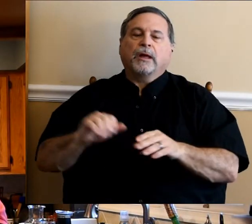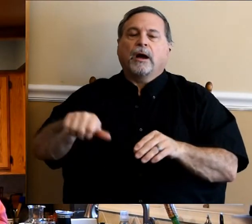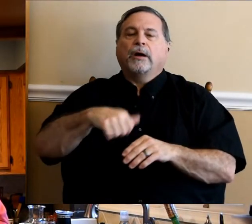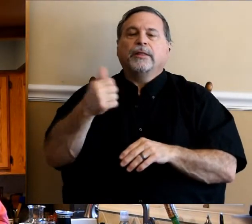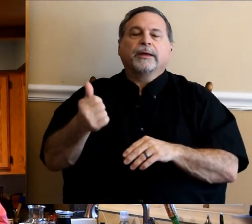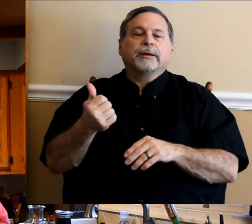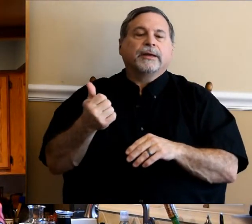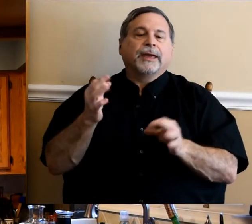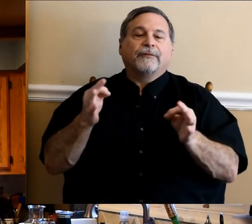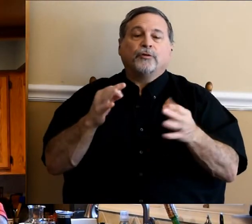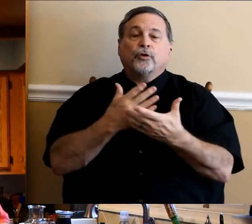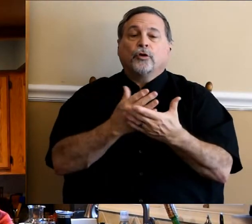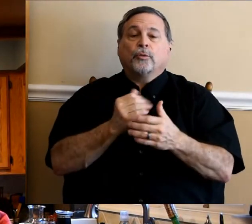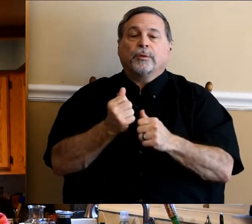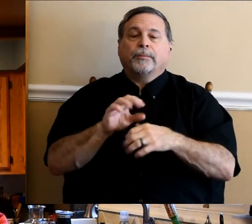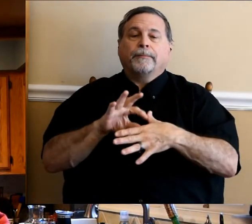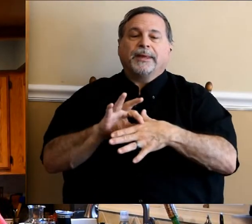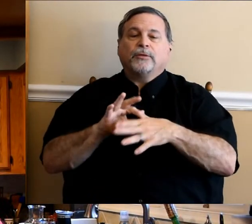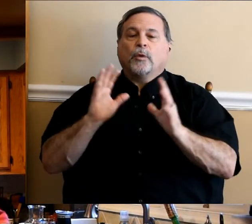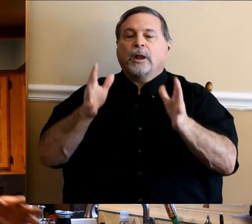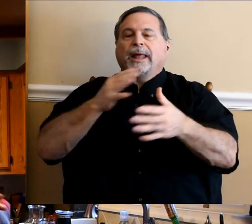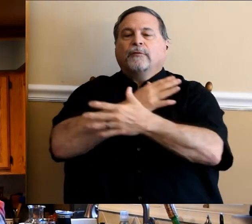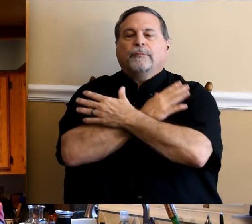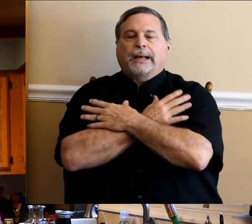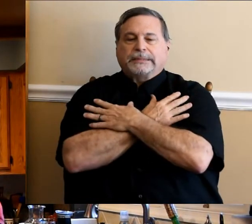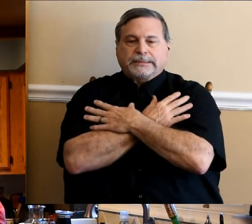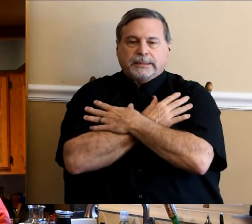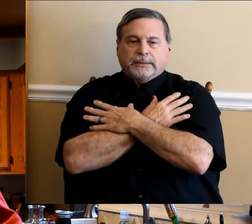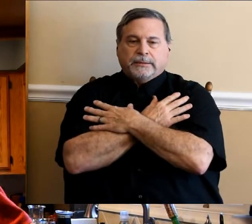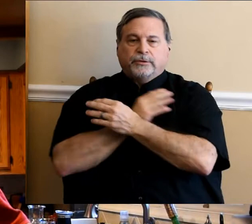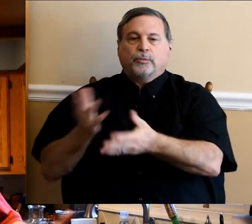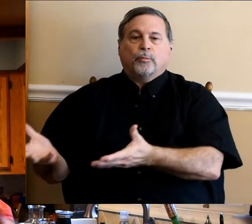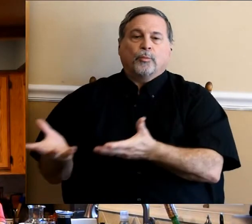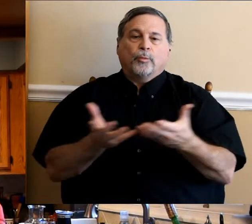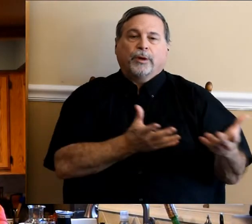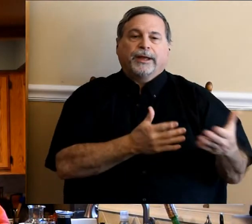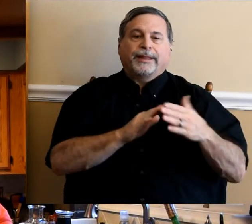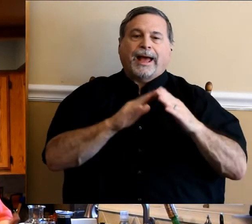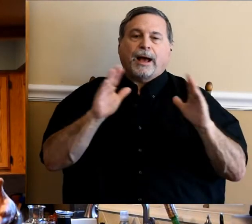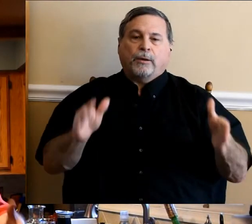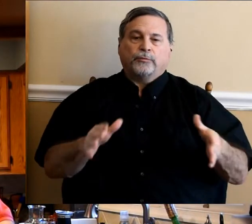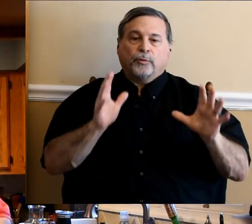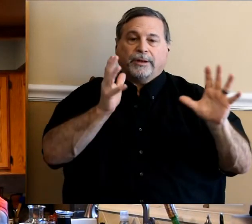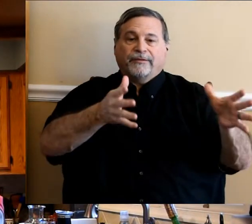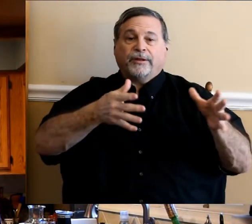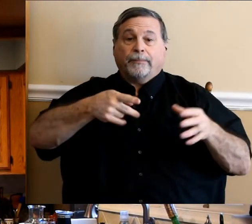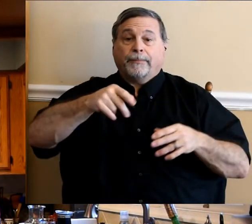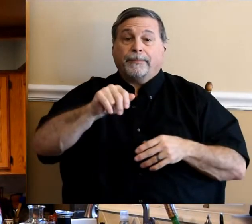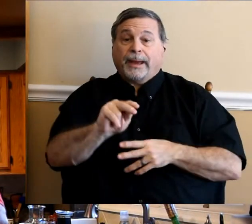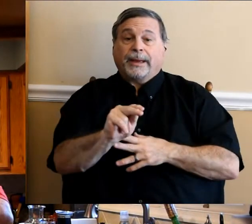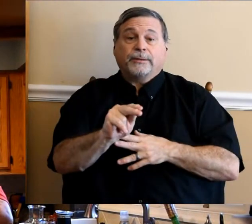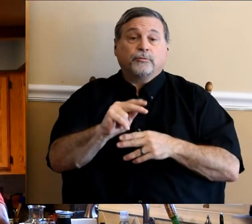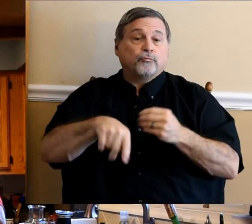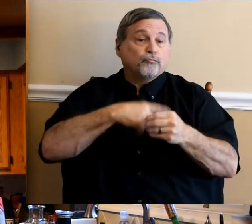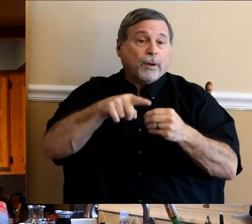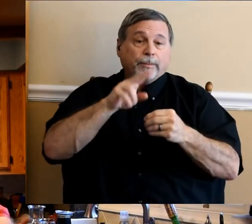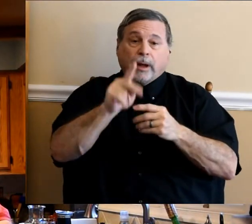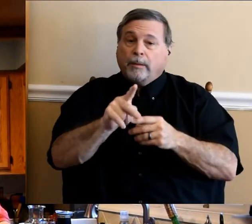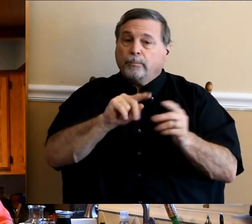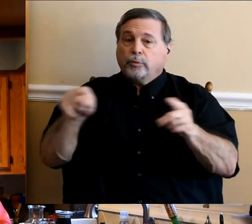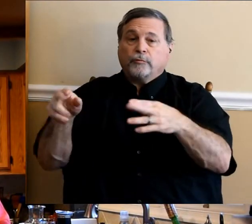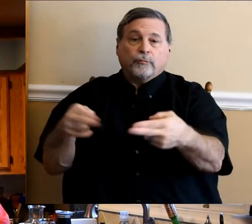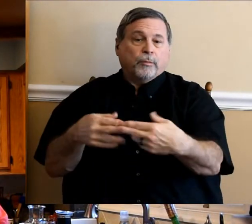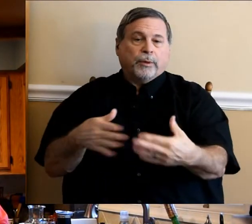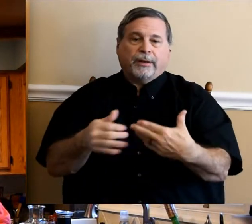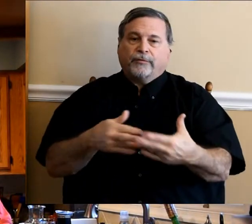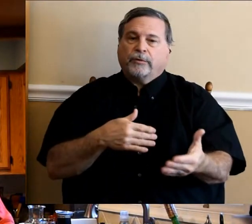the other thing you want to do is anytime you're cooking with meat, you want to let it rest. So you bring it in the house, you leave it in the pan, you wrap it up, you